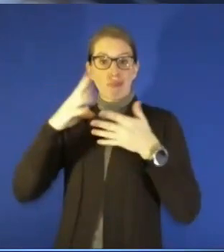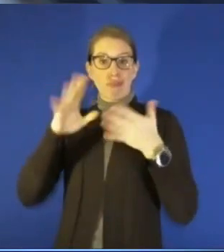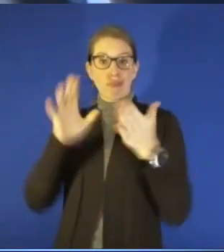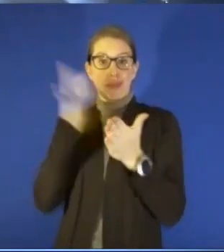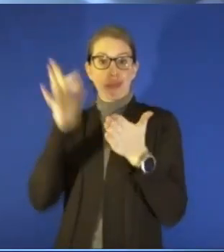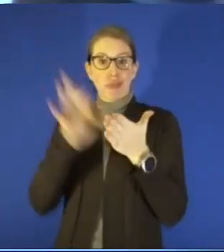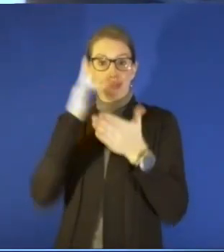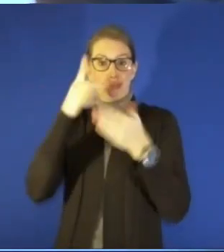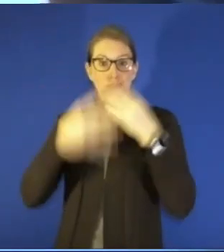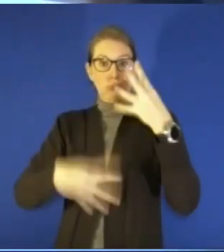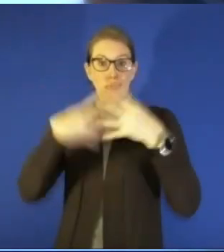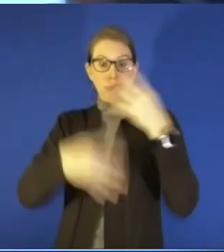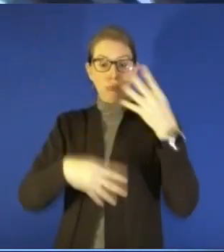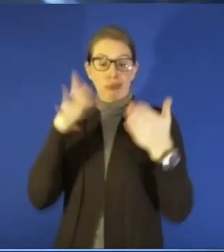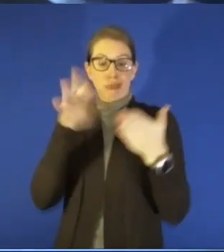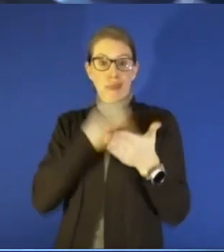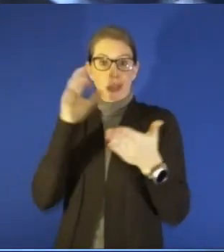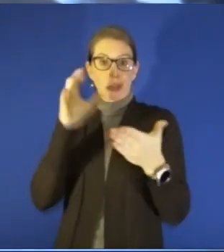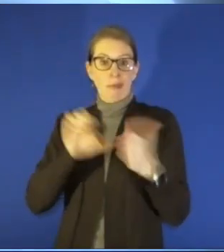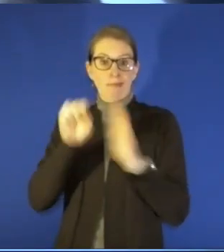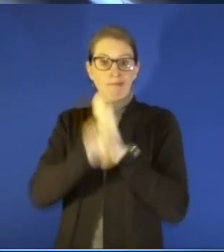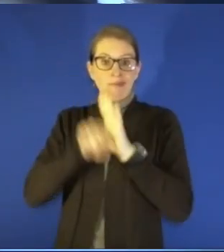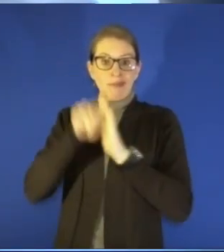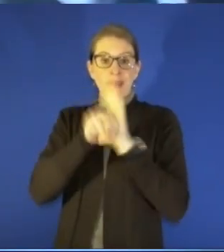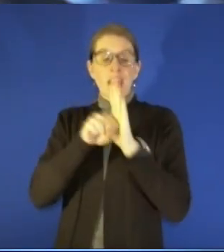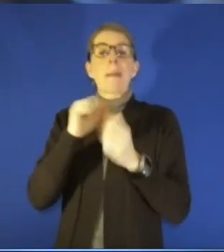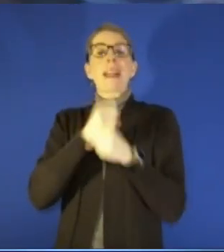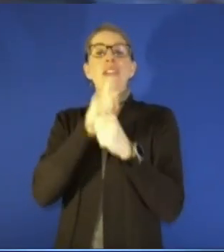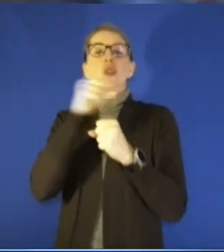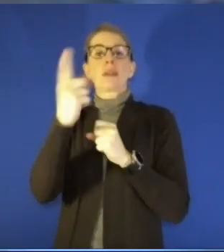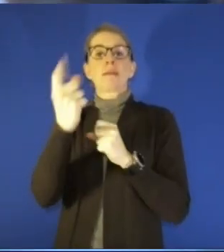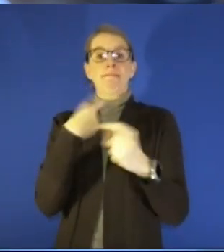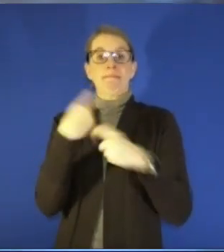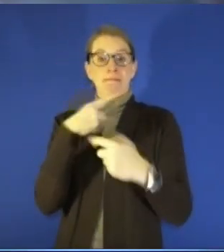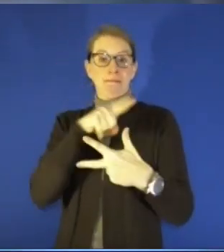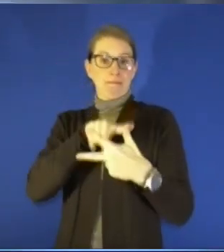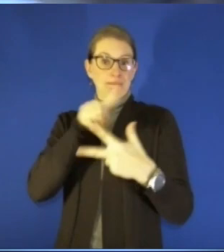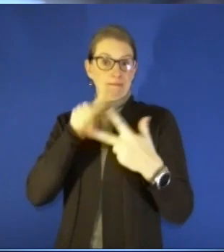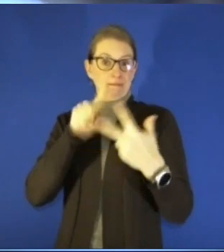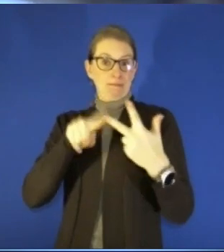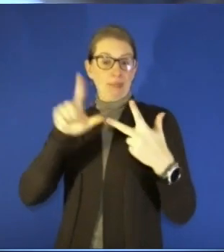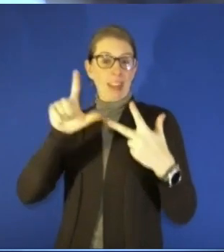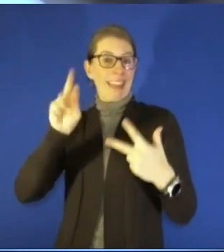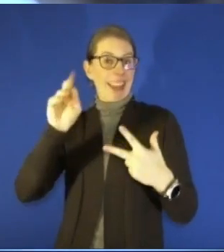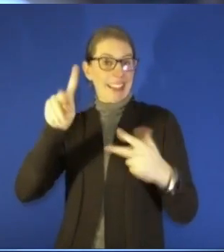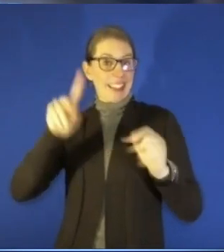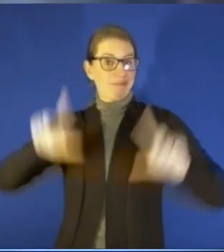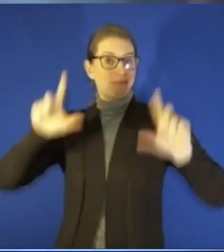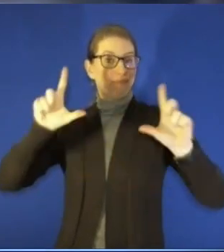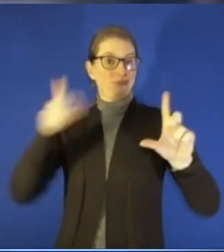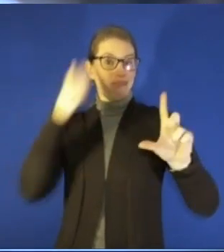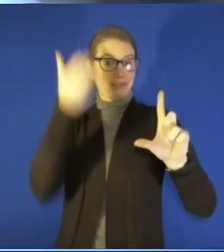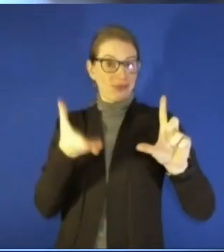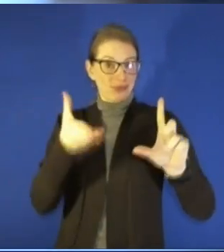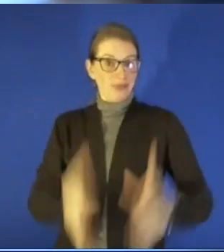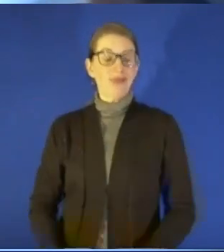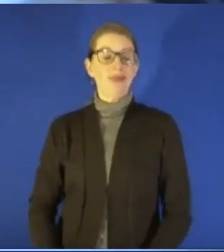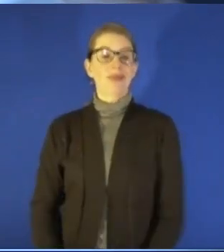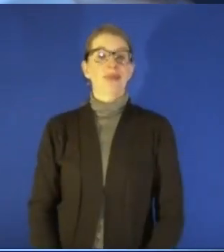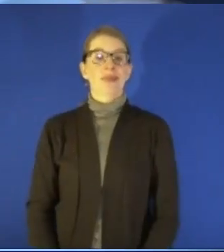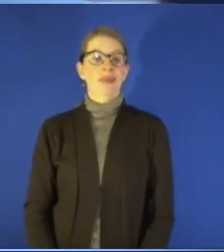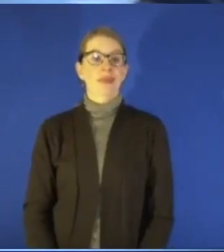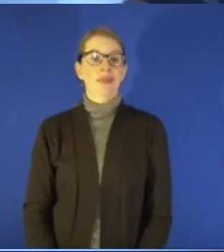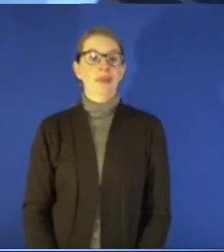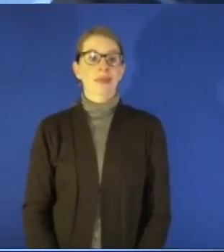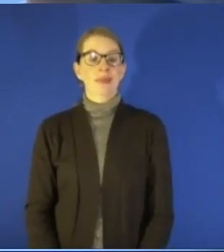get your questions sent in to us today. You can do that on YouTube, Facebook, and of course, email those to the Medical News Network. You can find links right